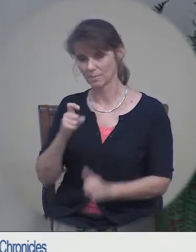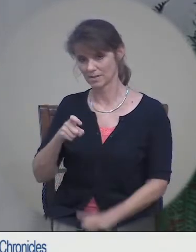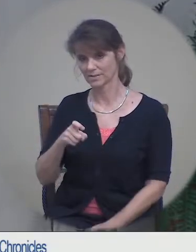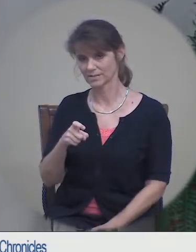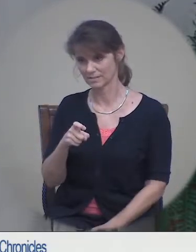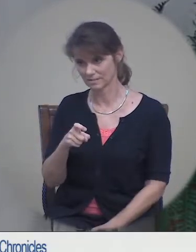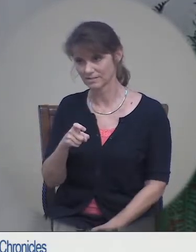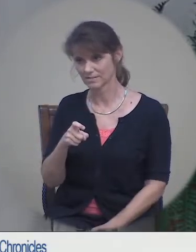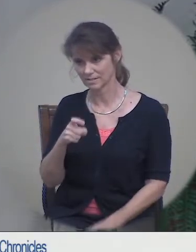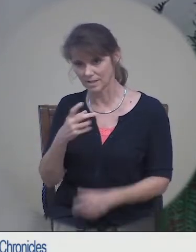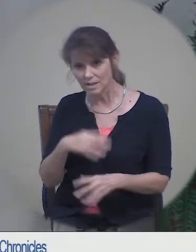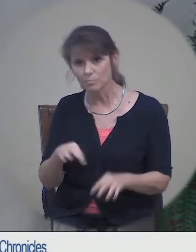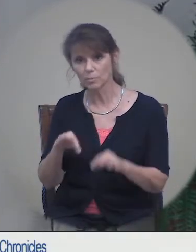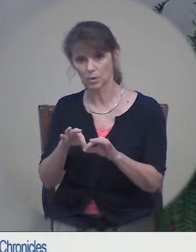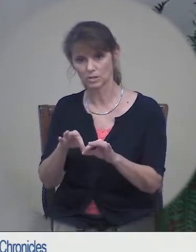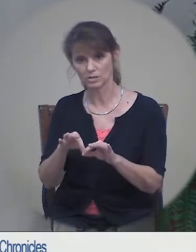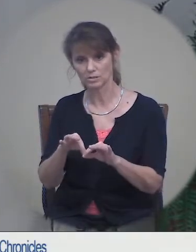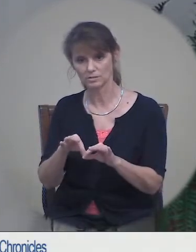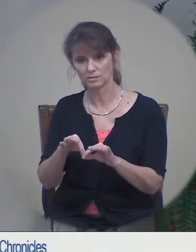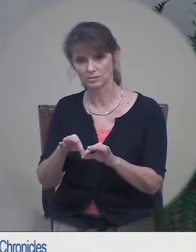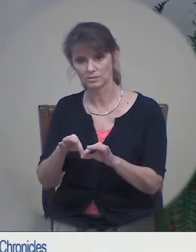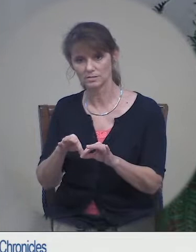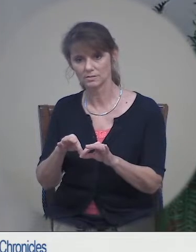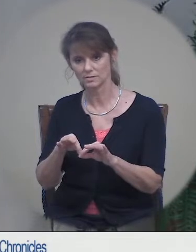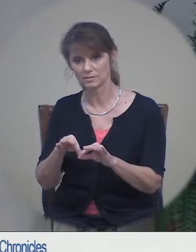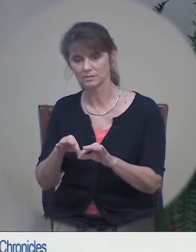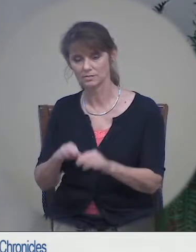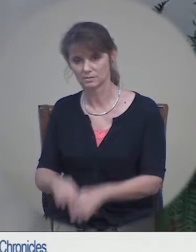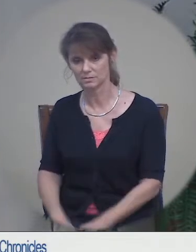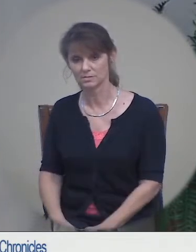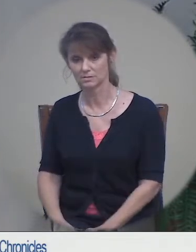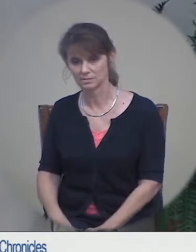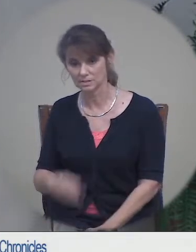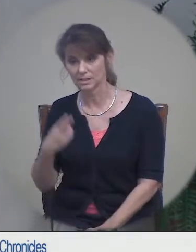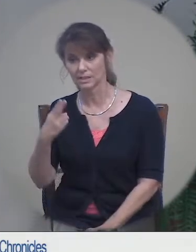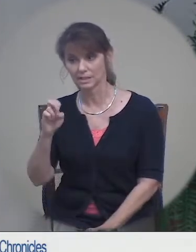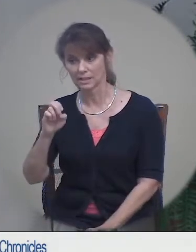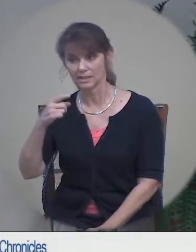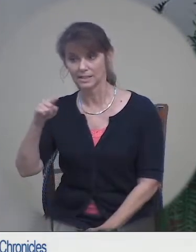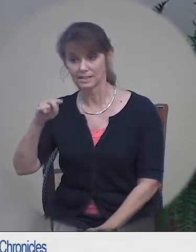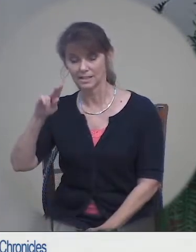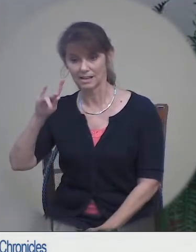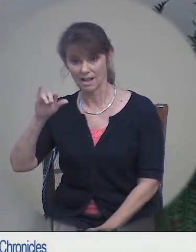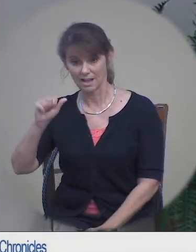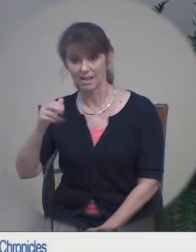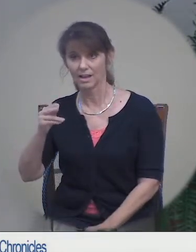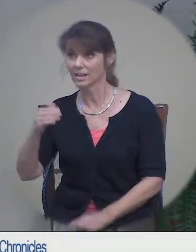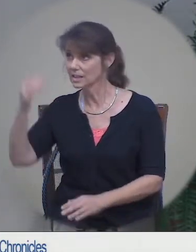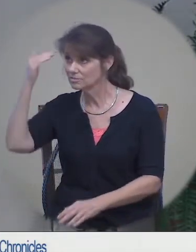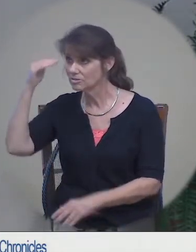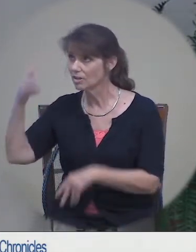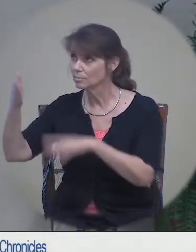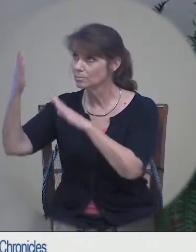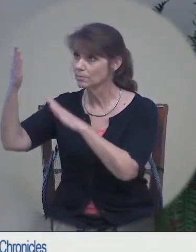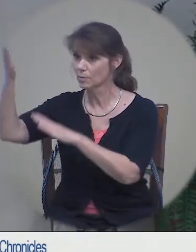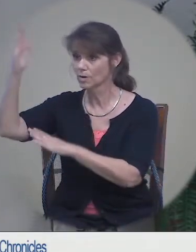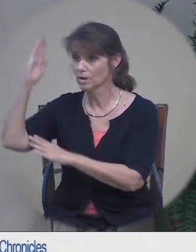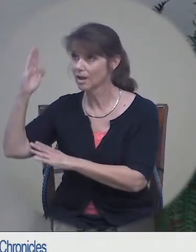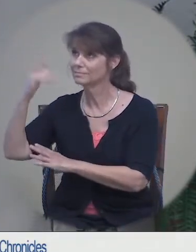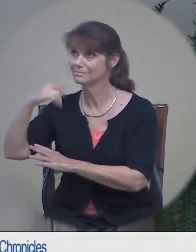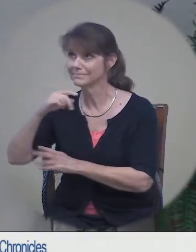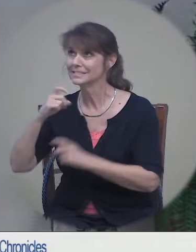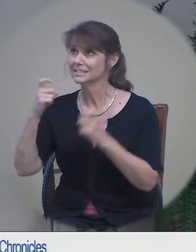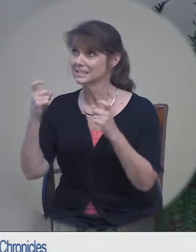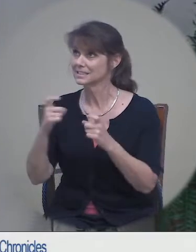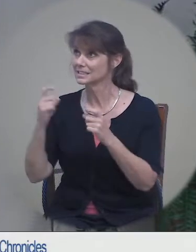And I mean, Hezekiah acknowledges their sins before God. He begins with his fathers, and as you look at beginning in verse